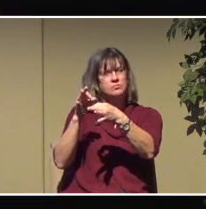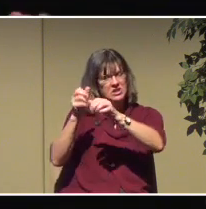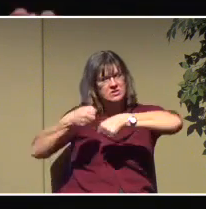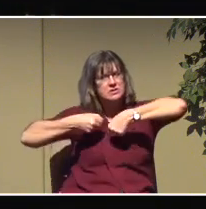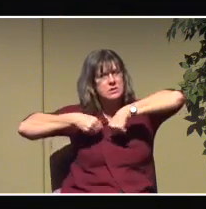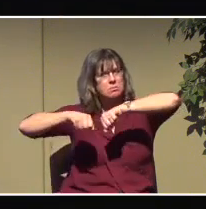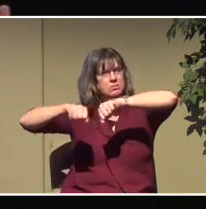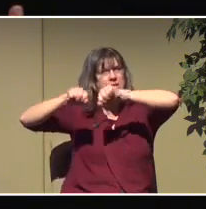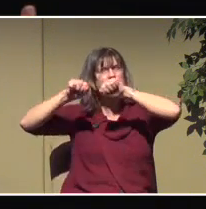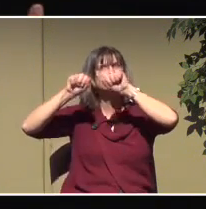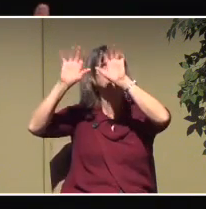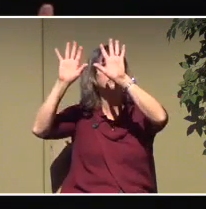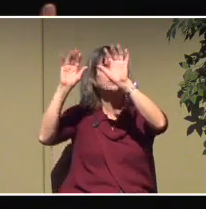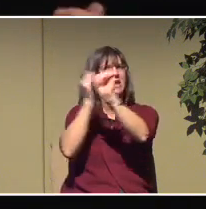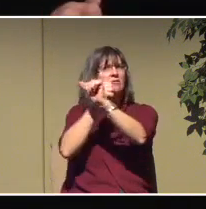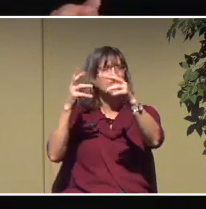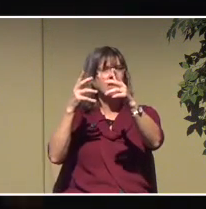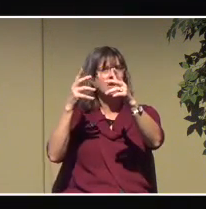and for me.